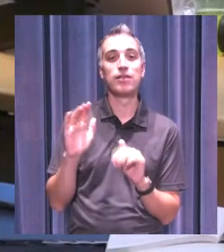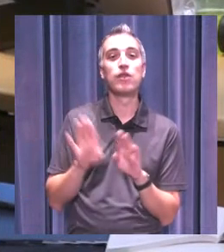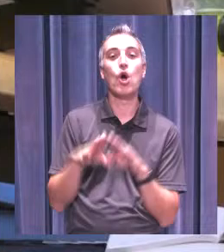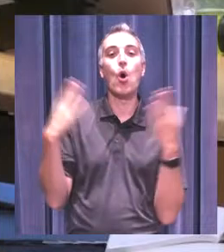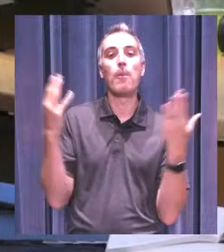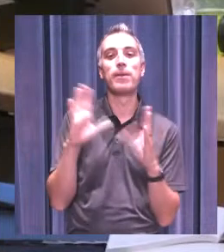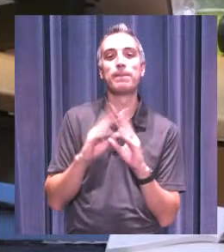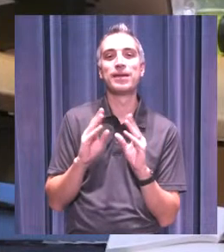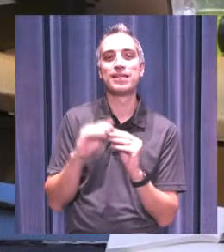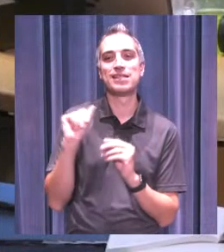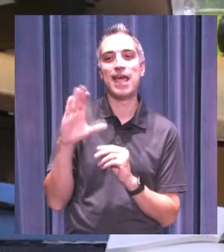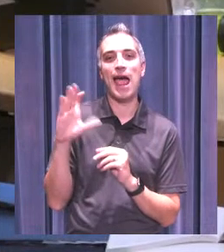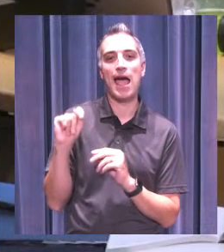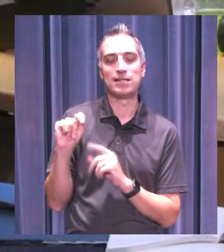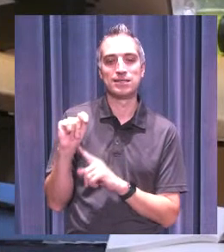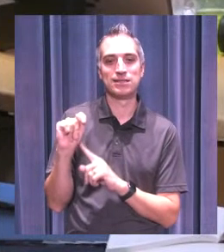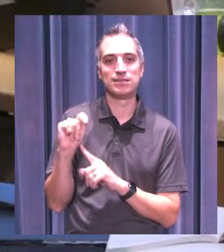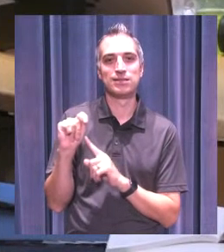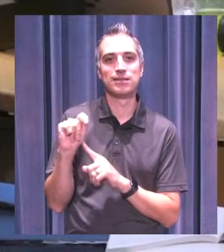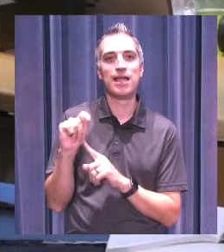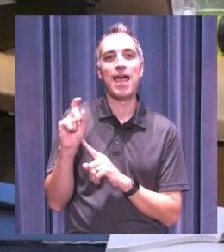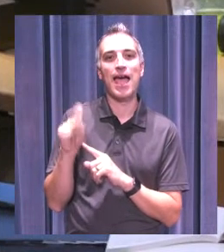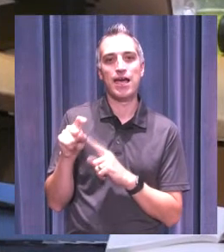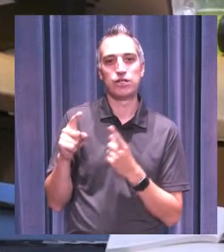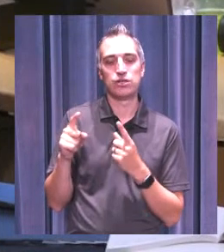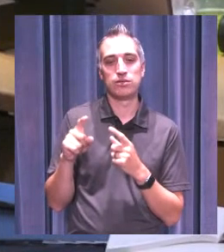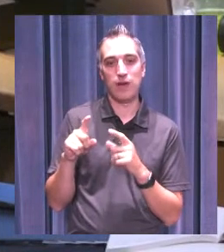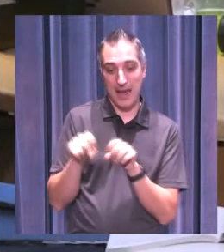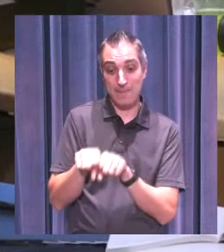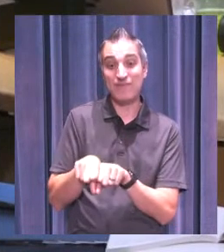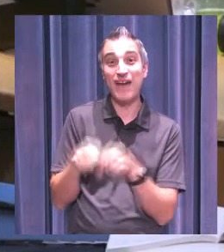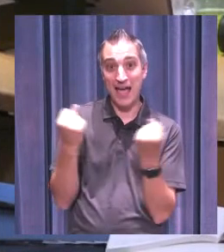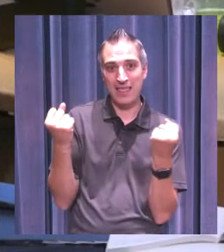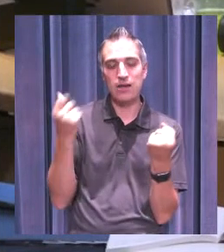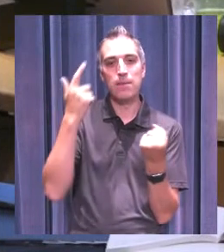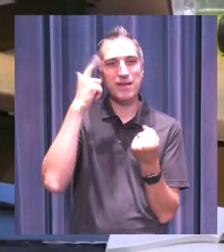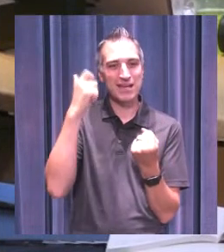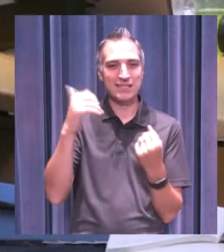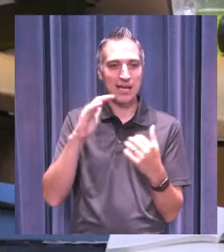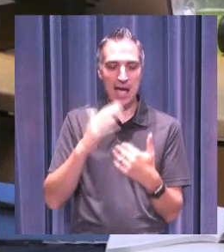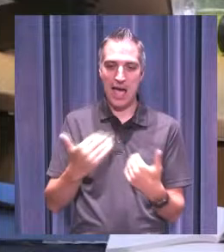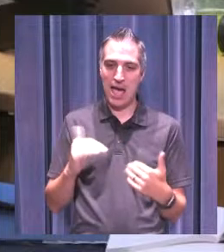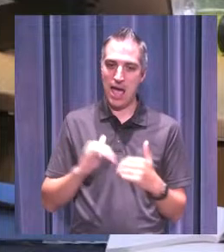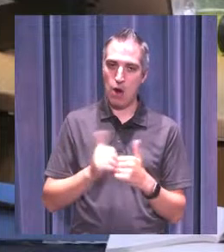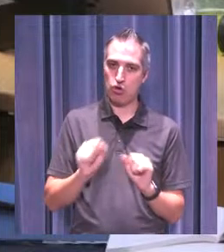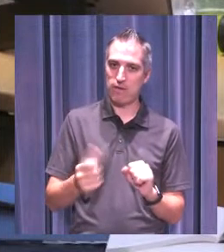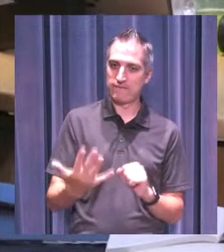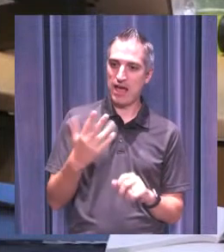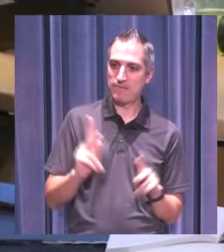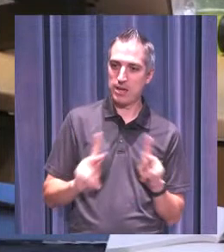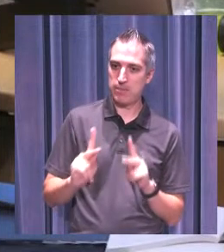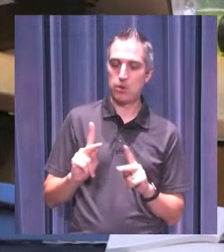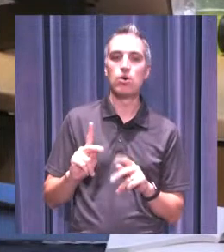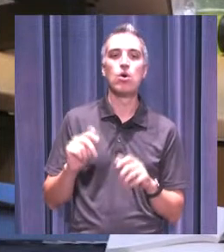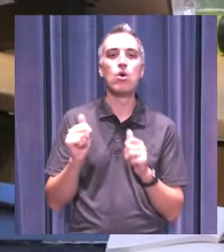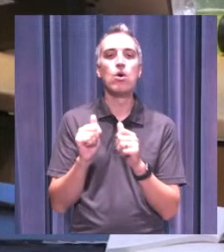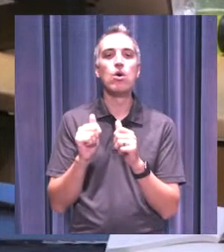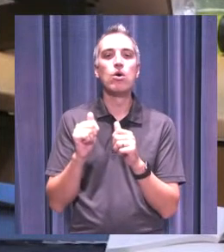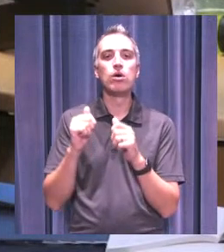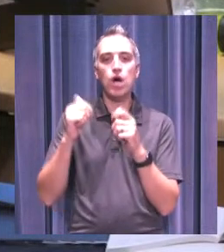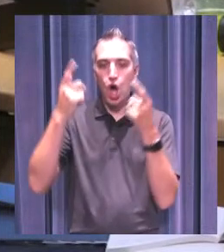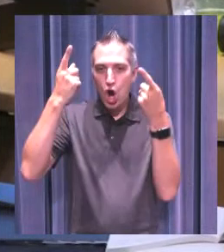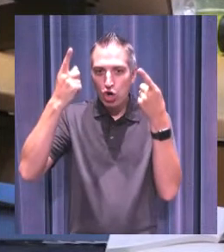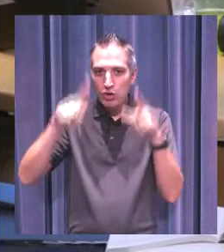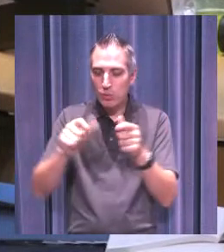Meetings Act has had to have been violated because how could 5 people all agree on the same person without discussion between all